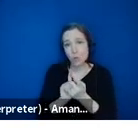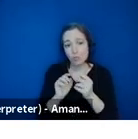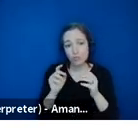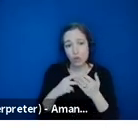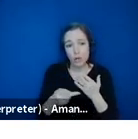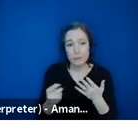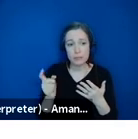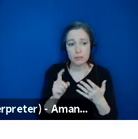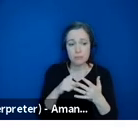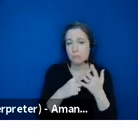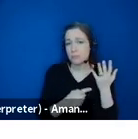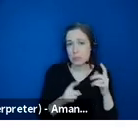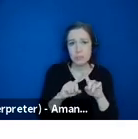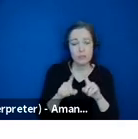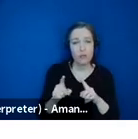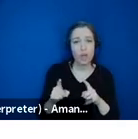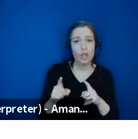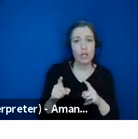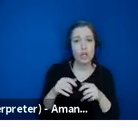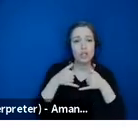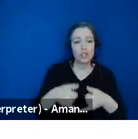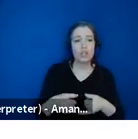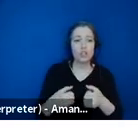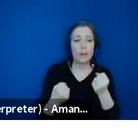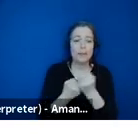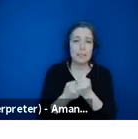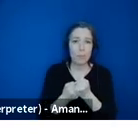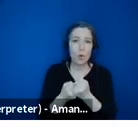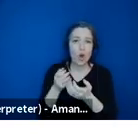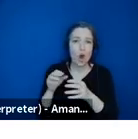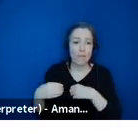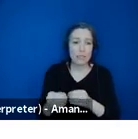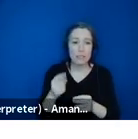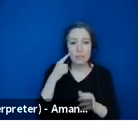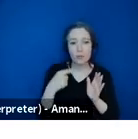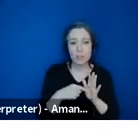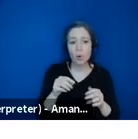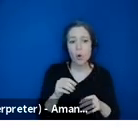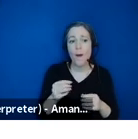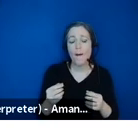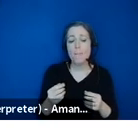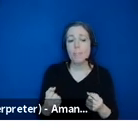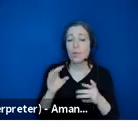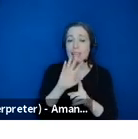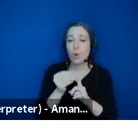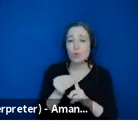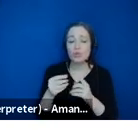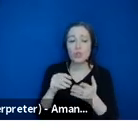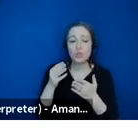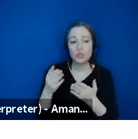And then there are different scholarships offered by the support offices, such as Multicultural Student Services or the Office of Adult Services.